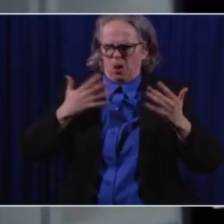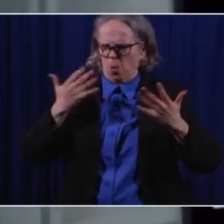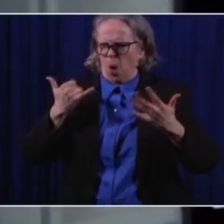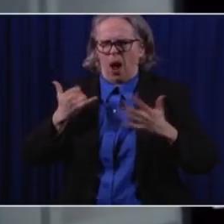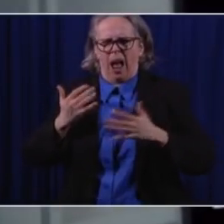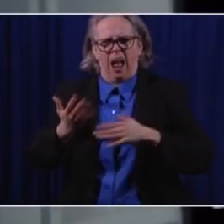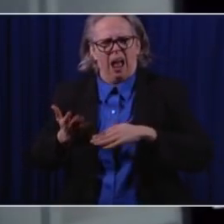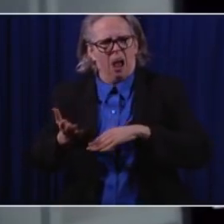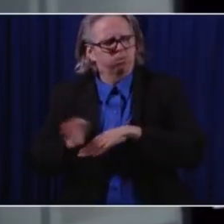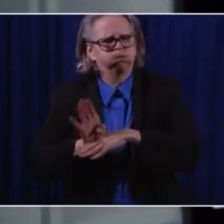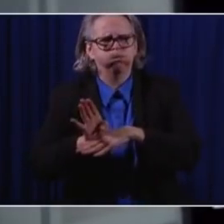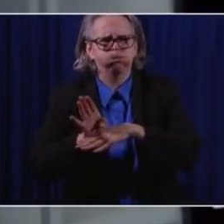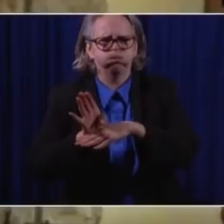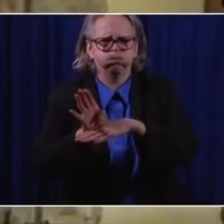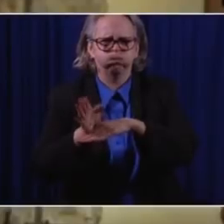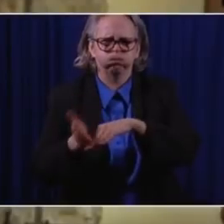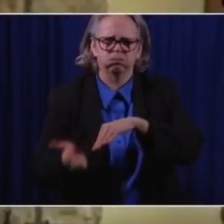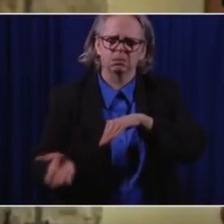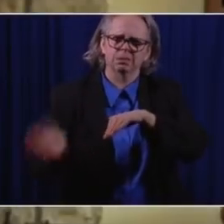And